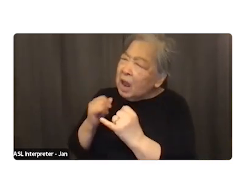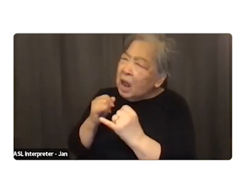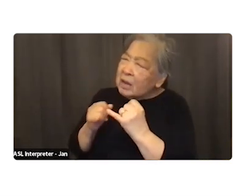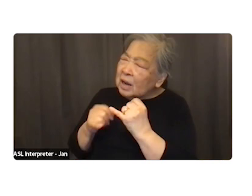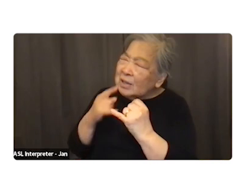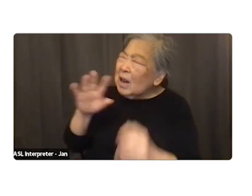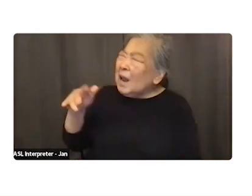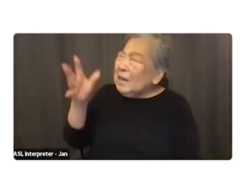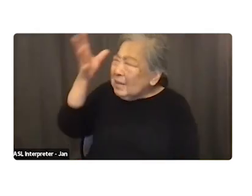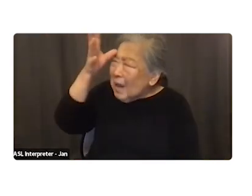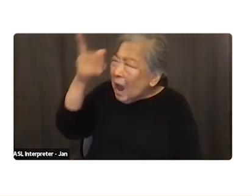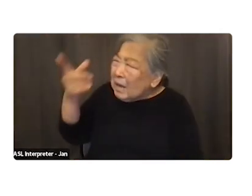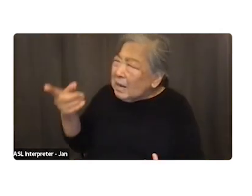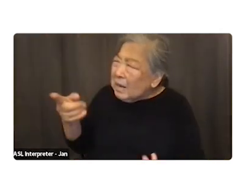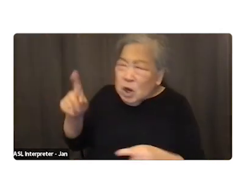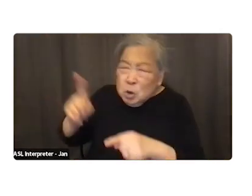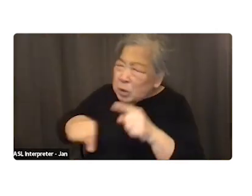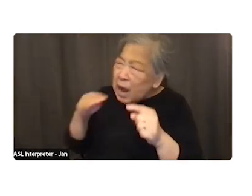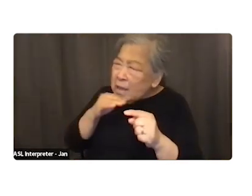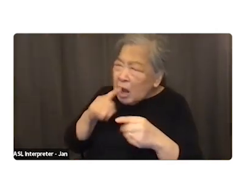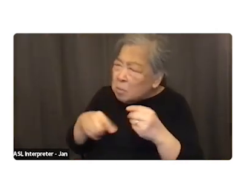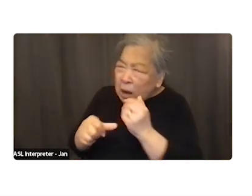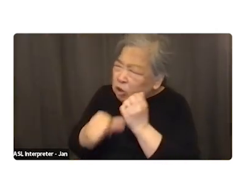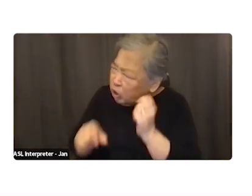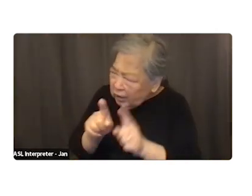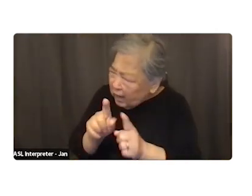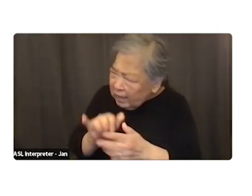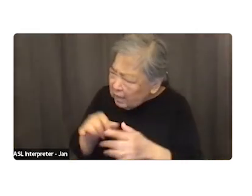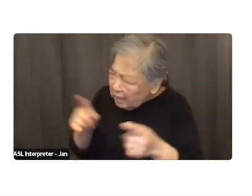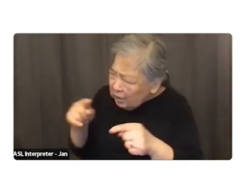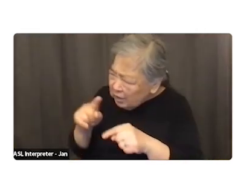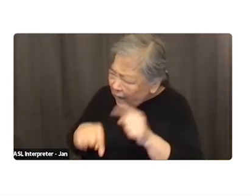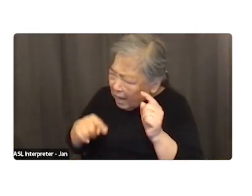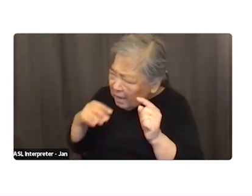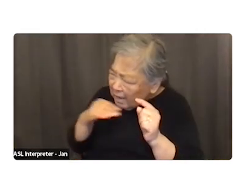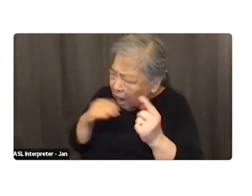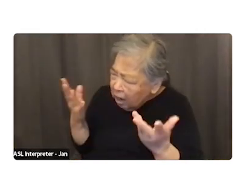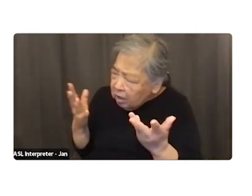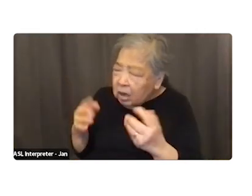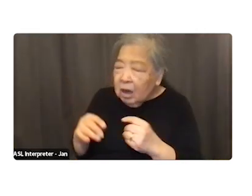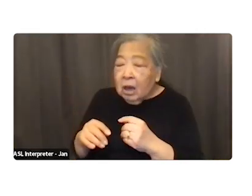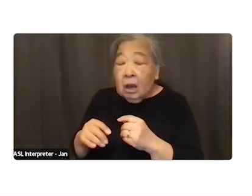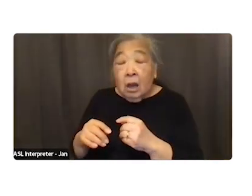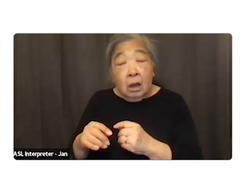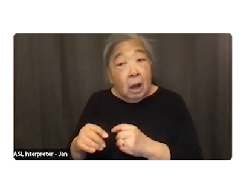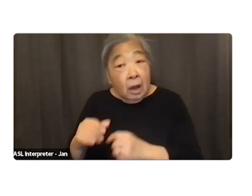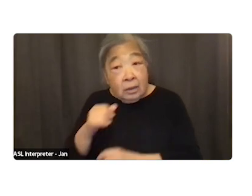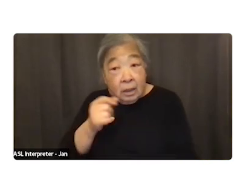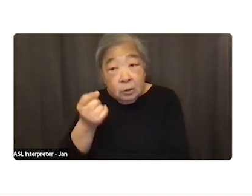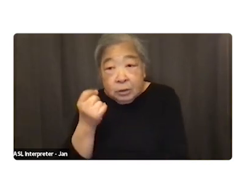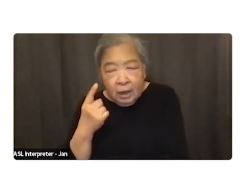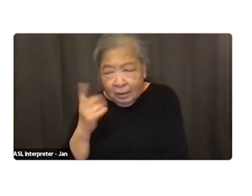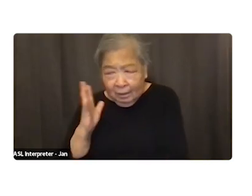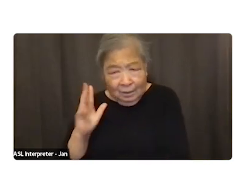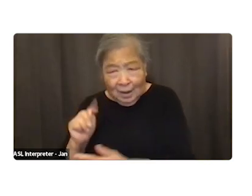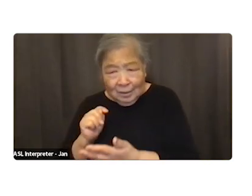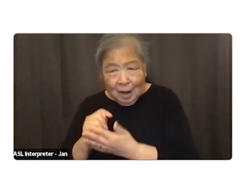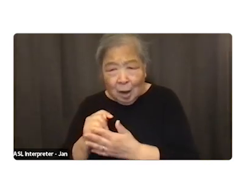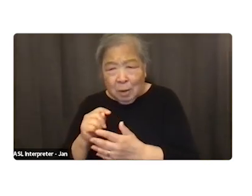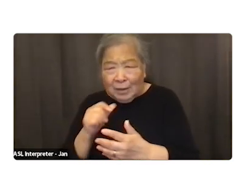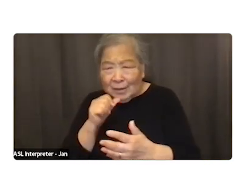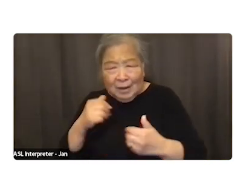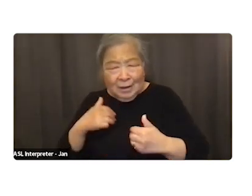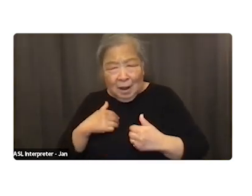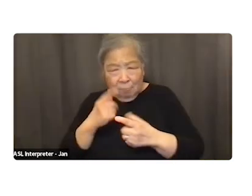can't lie about shit like this. And I didn't understand, I didn't have the language at that time to